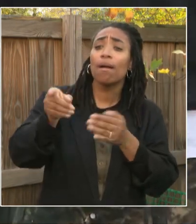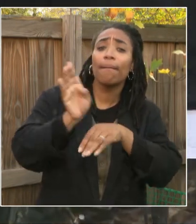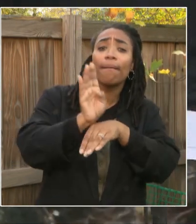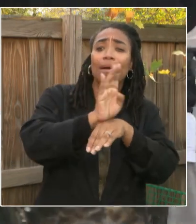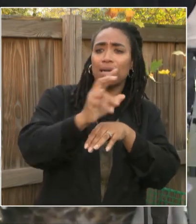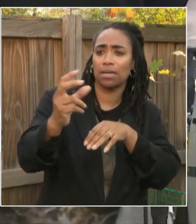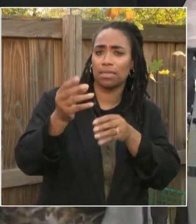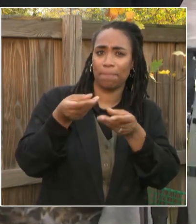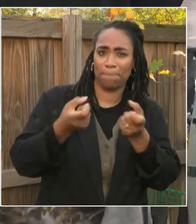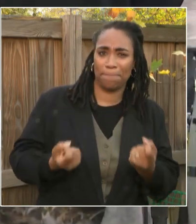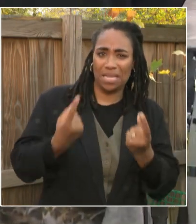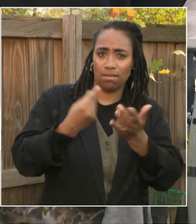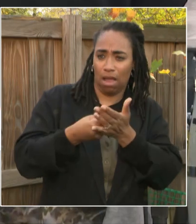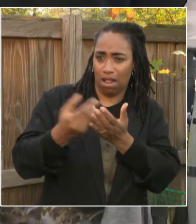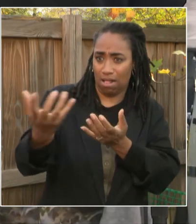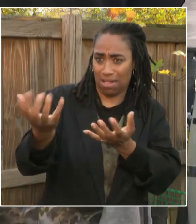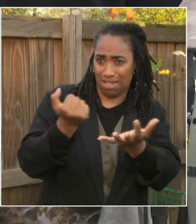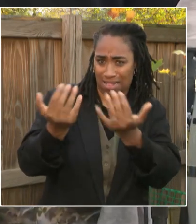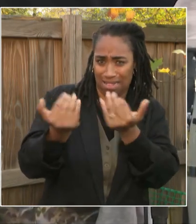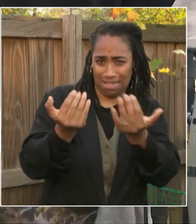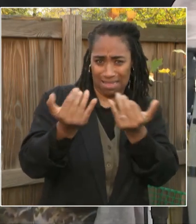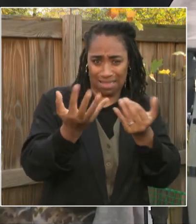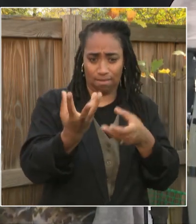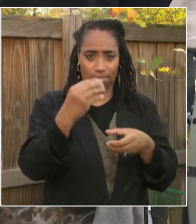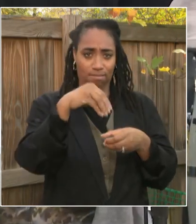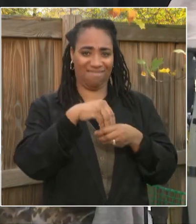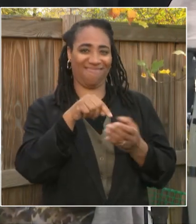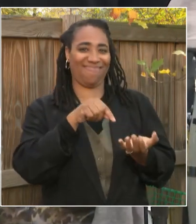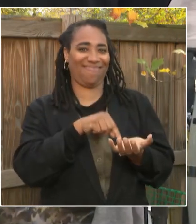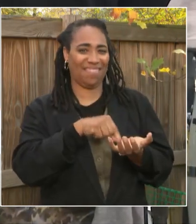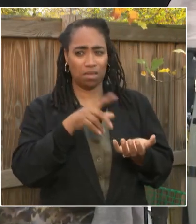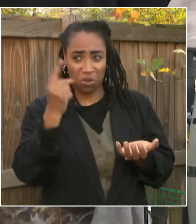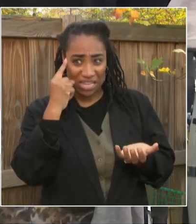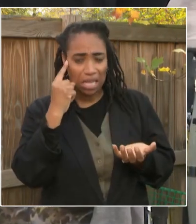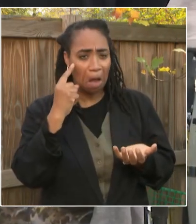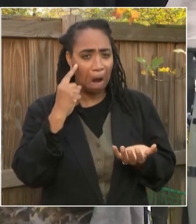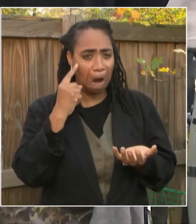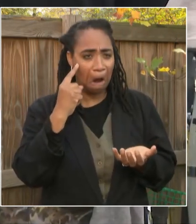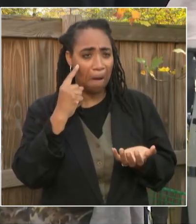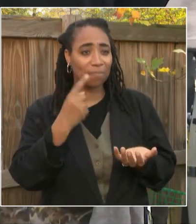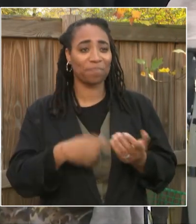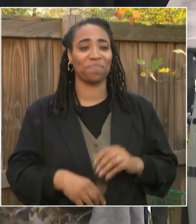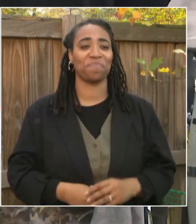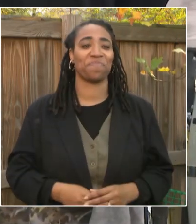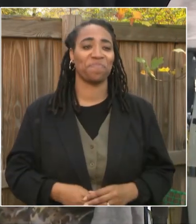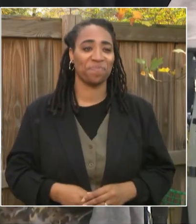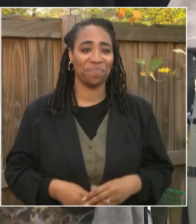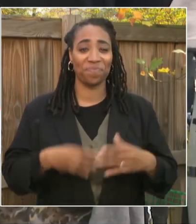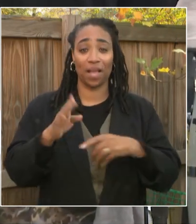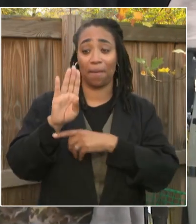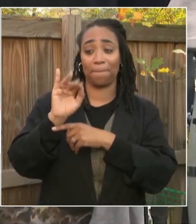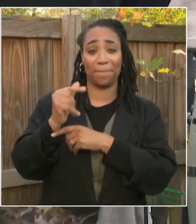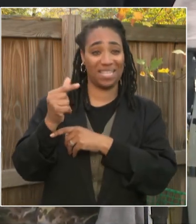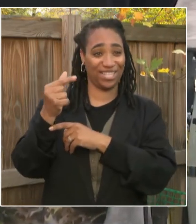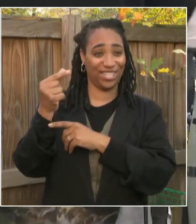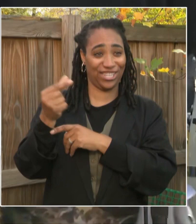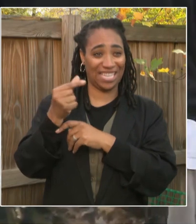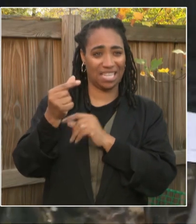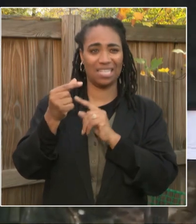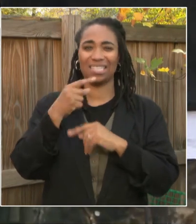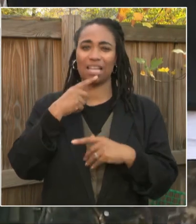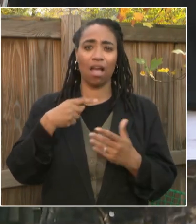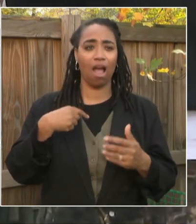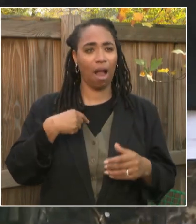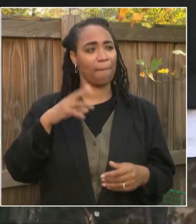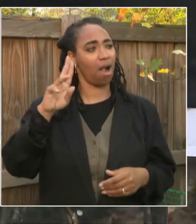But as Big G says, I'm an uptown boy. In Uptown, there's a building called Ceasefire Don't Smoke the Brothers and Sisters. And legend had